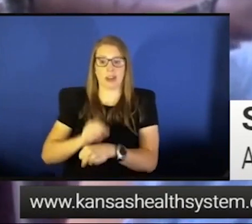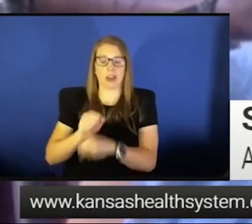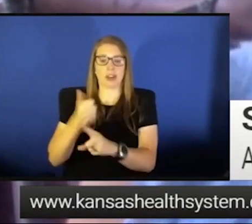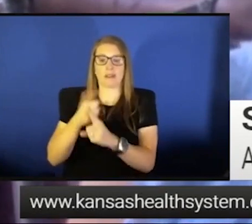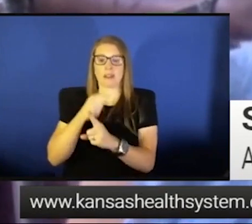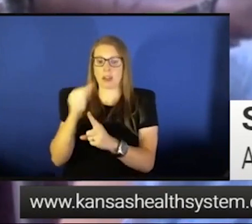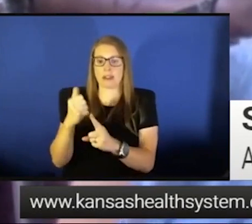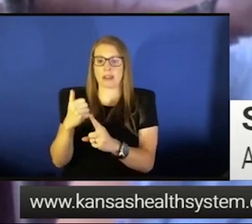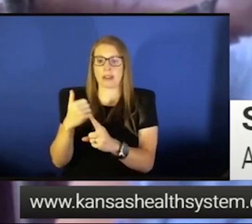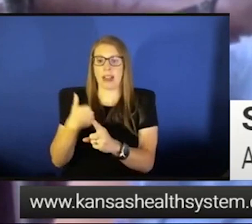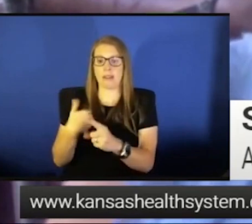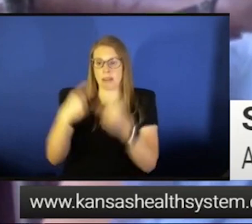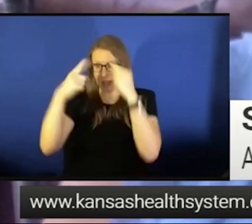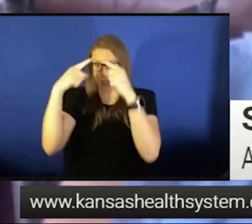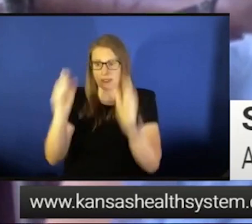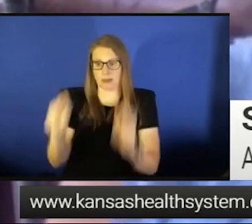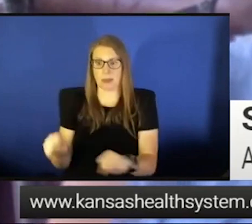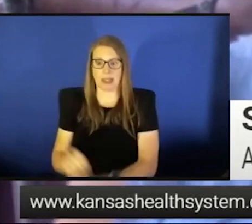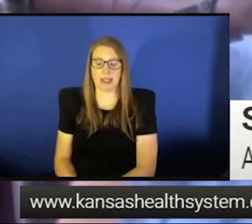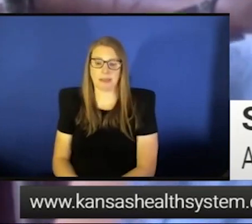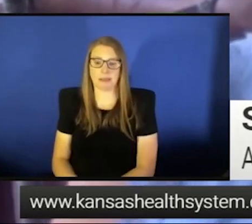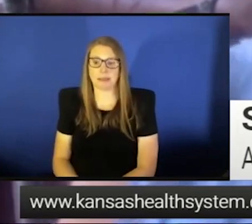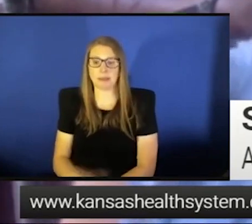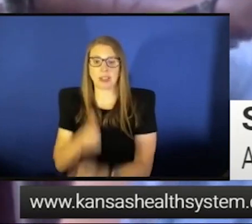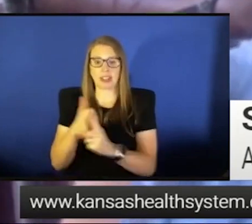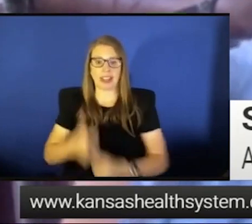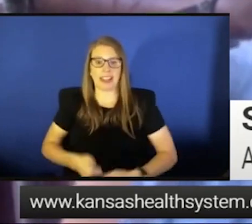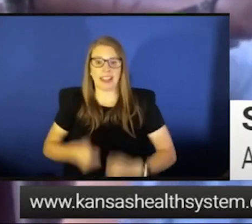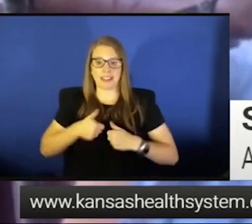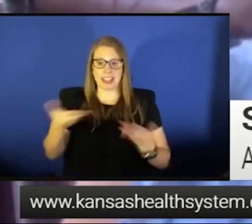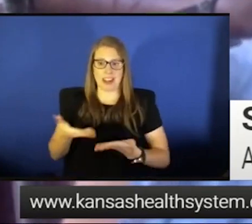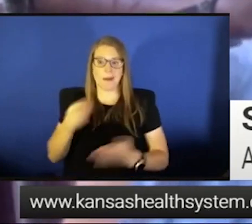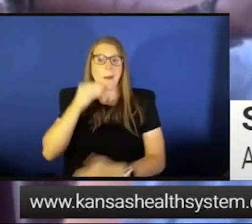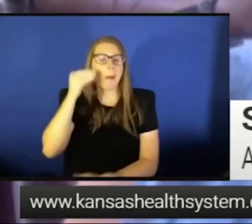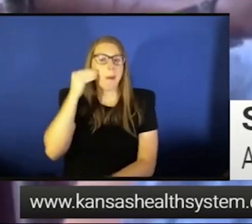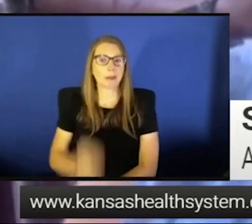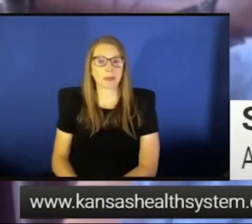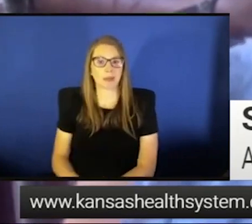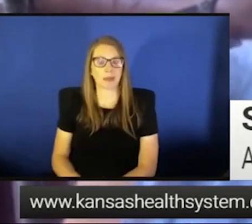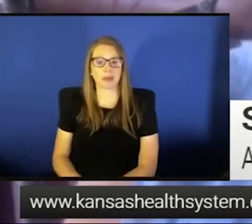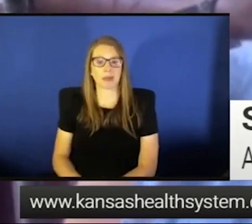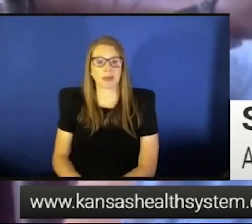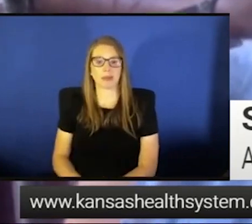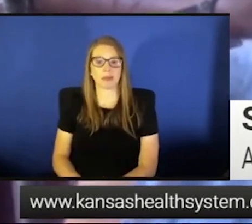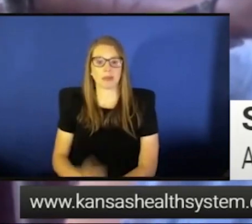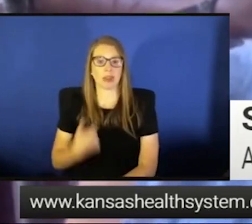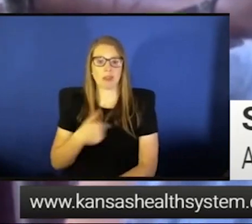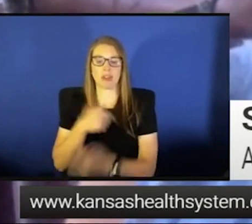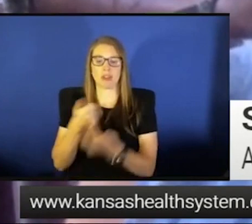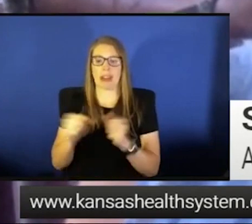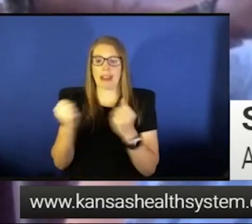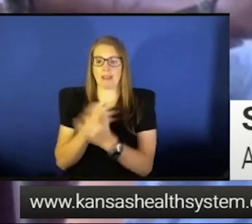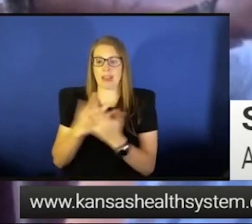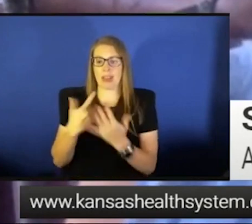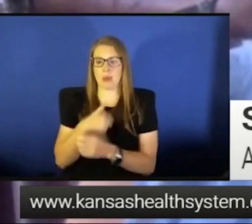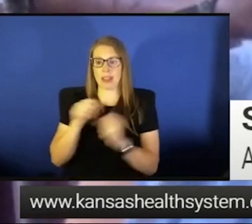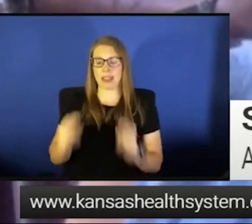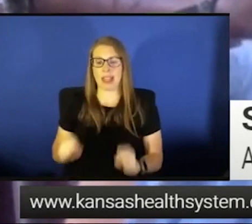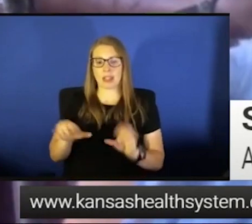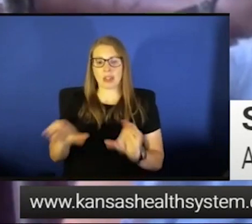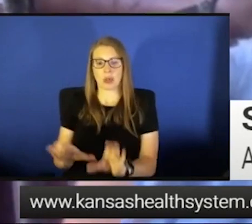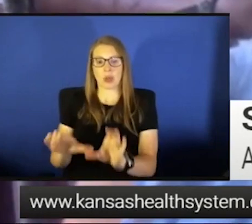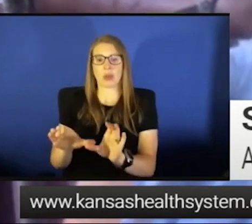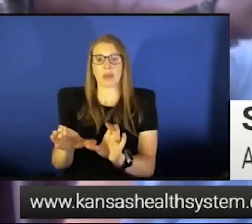cognitive ability. So she lives at home, and we're just trying everything we can do to get her as independent